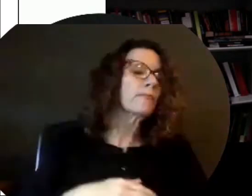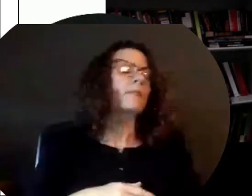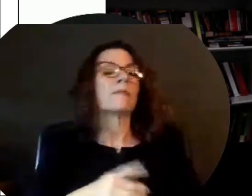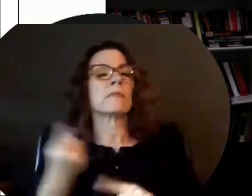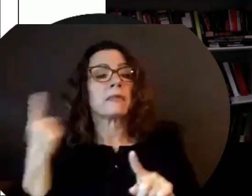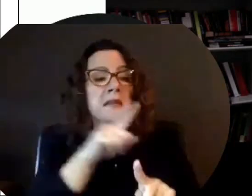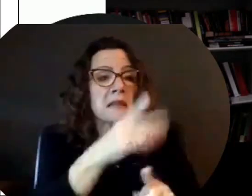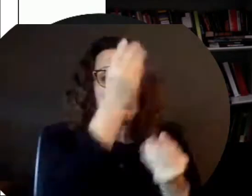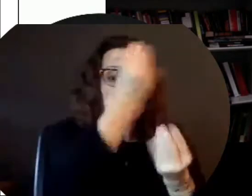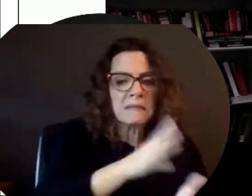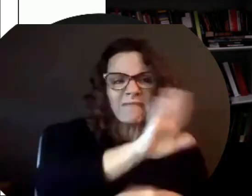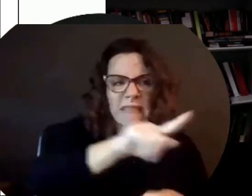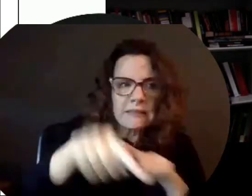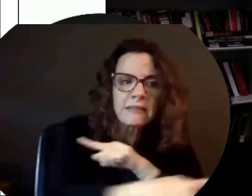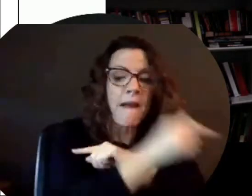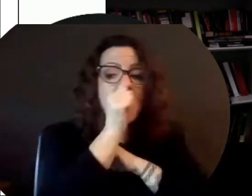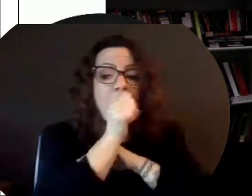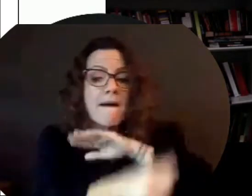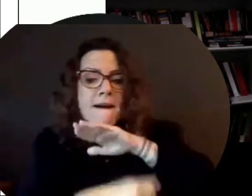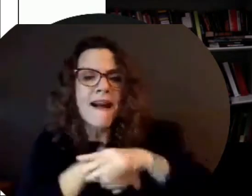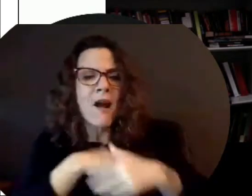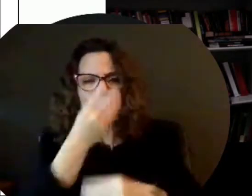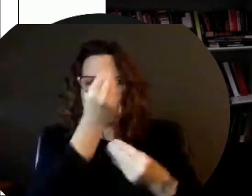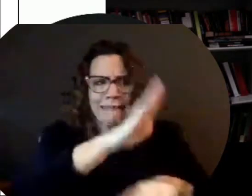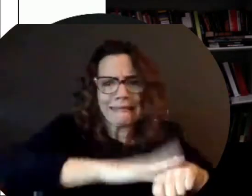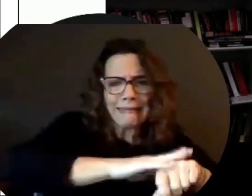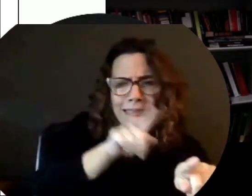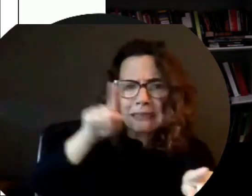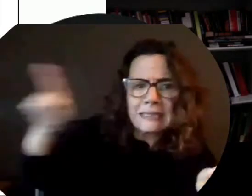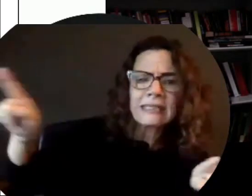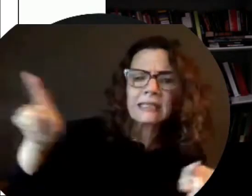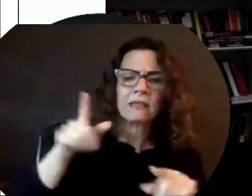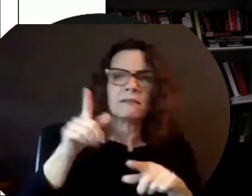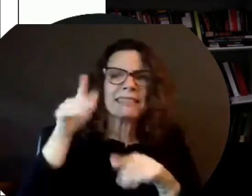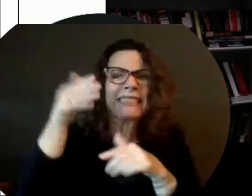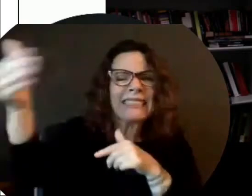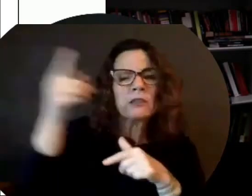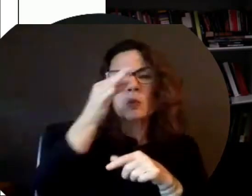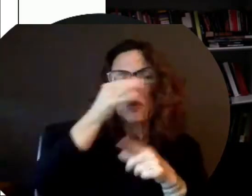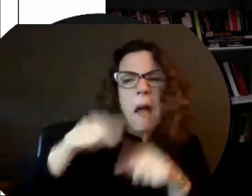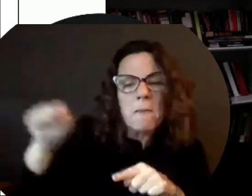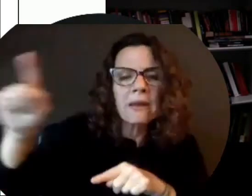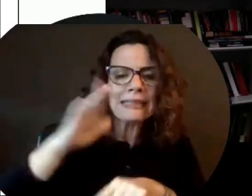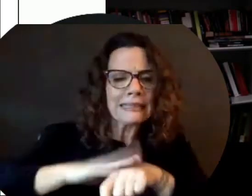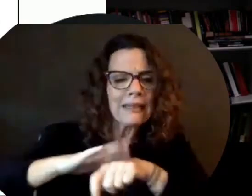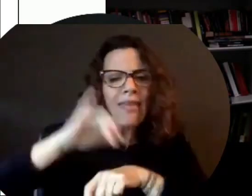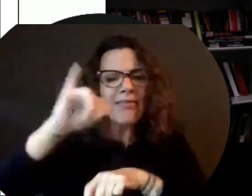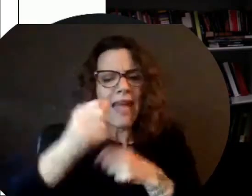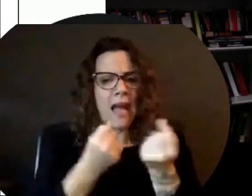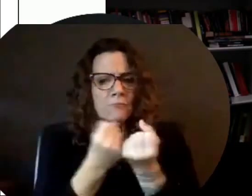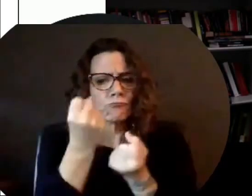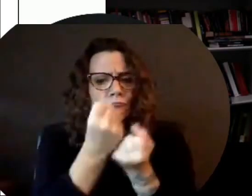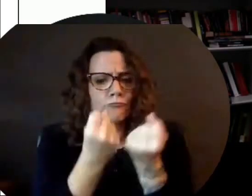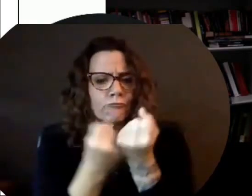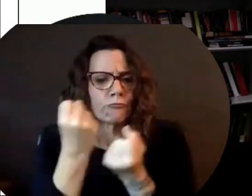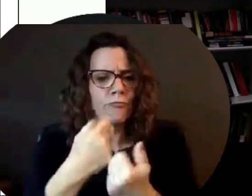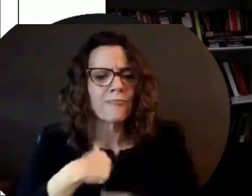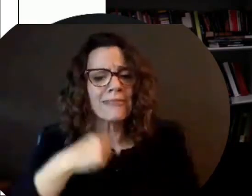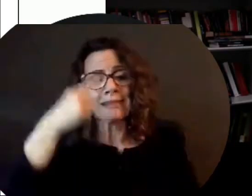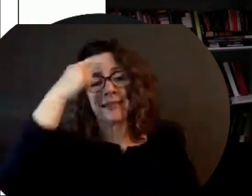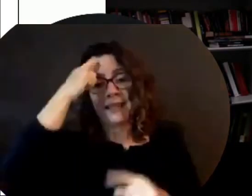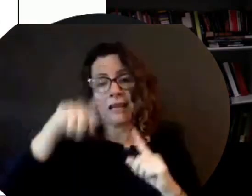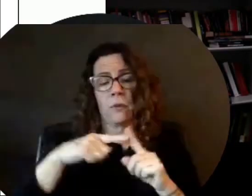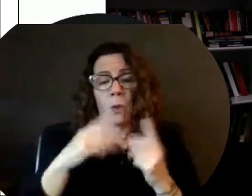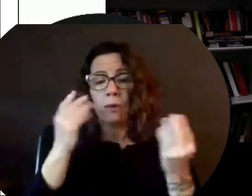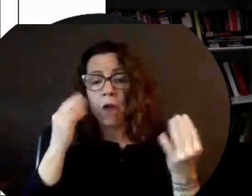of someone like Nat Turner. Nat Turner, it takes them 6 weeks to find him in a cave, meaning somebody was feeding him, right? And I